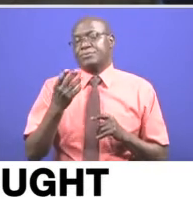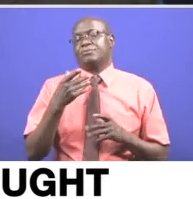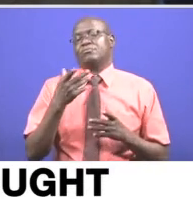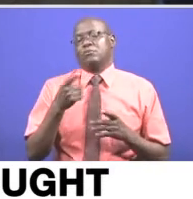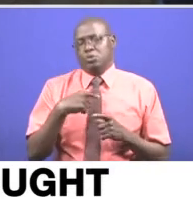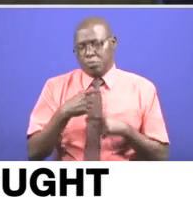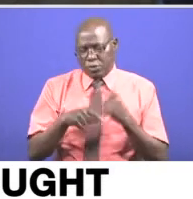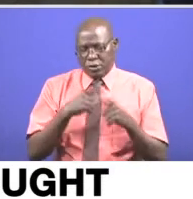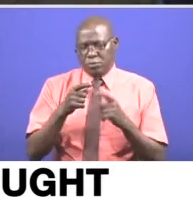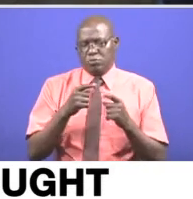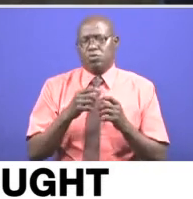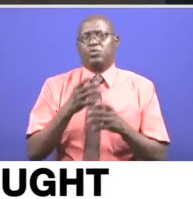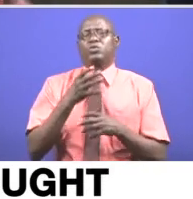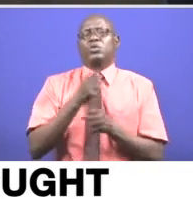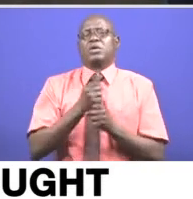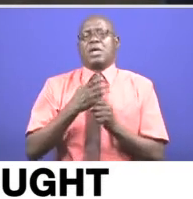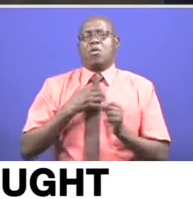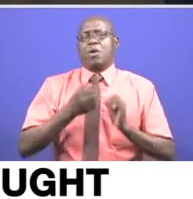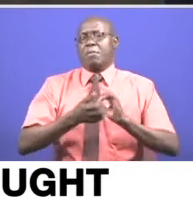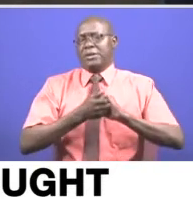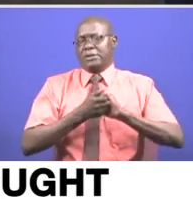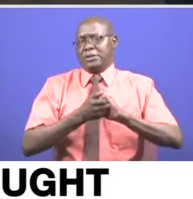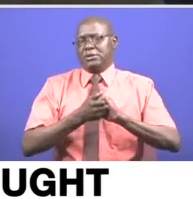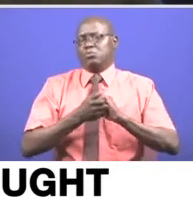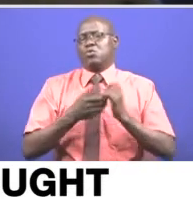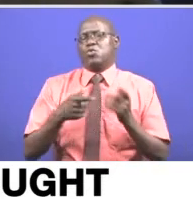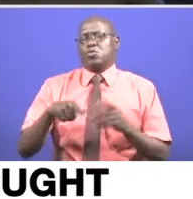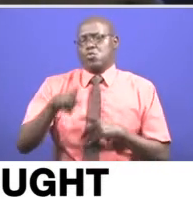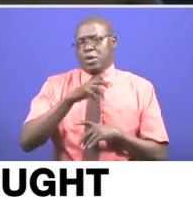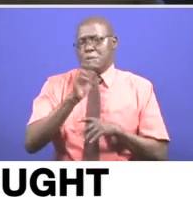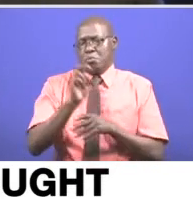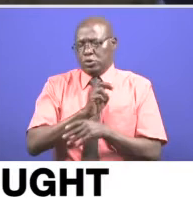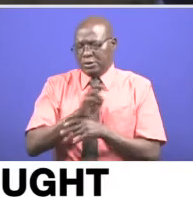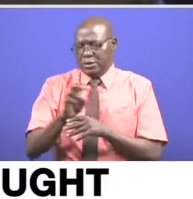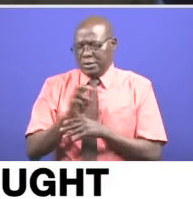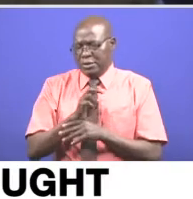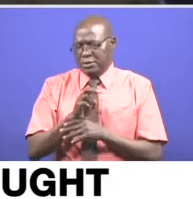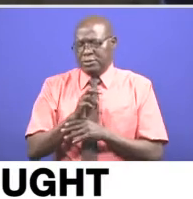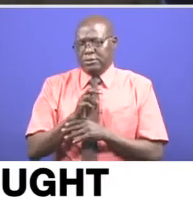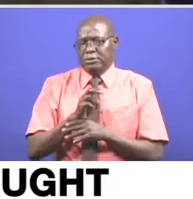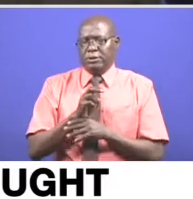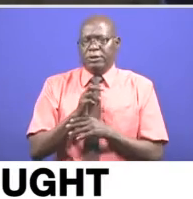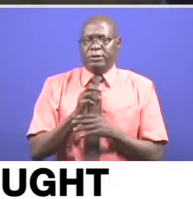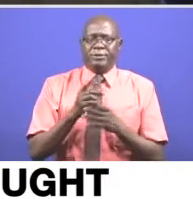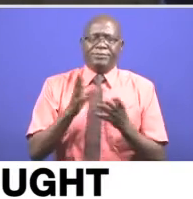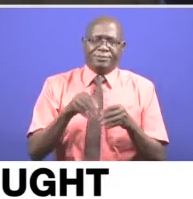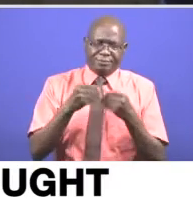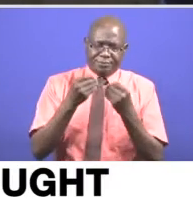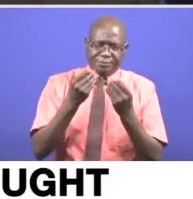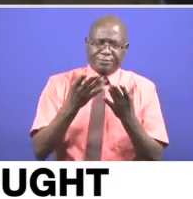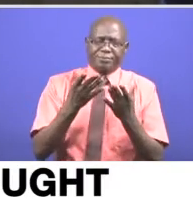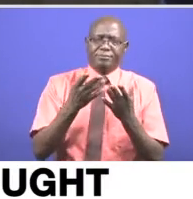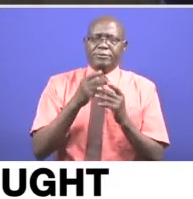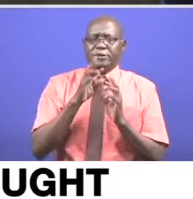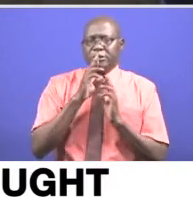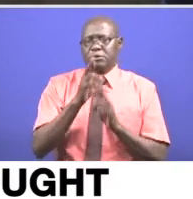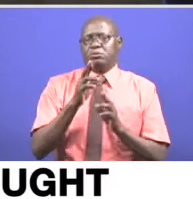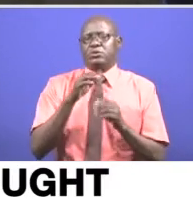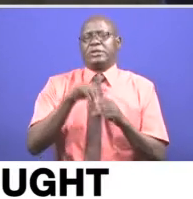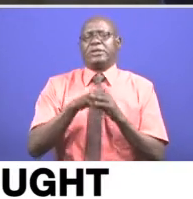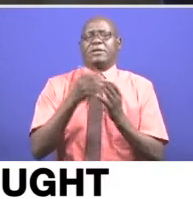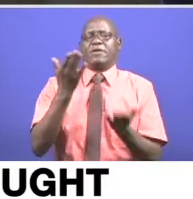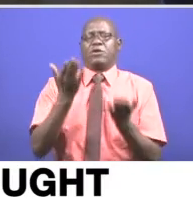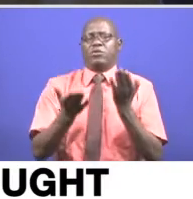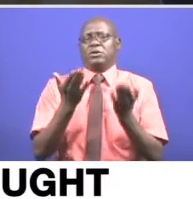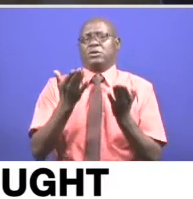that our partnerships, we are monitoring, and we are giving a response and evaluation, that they